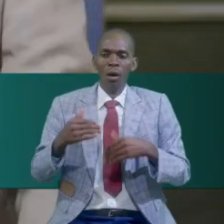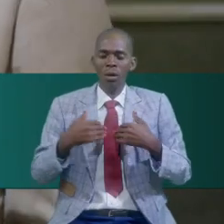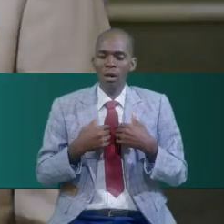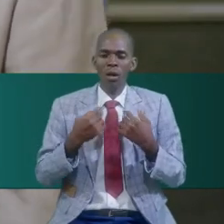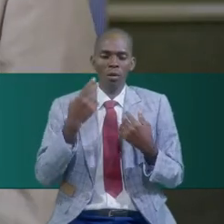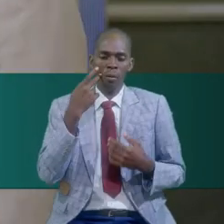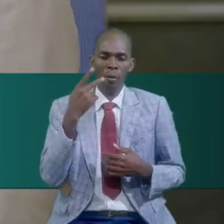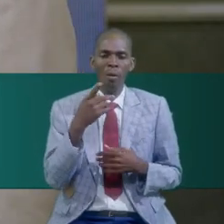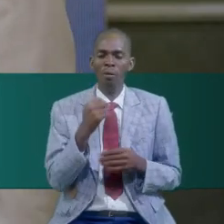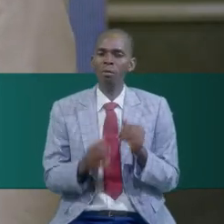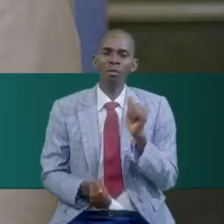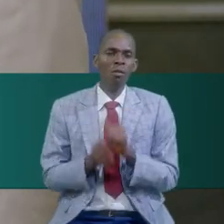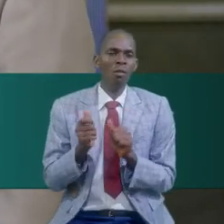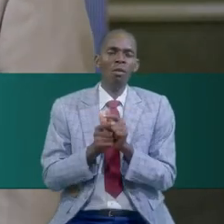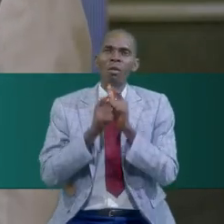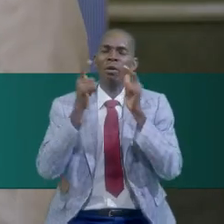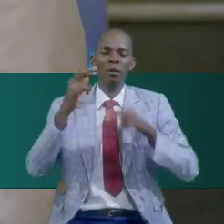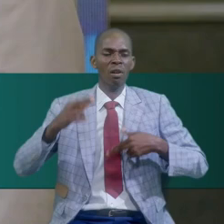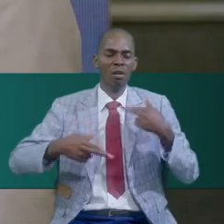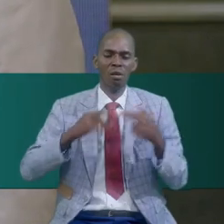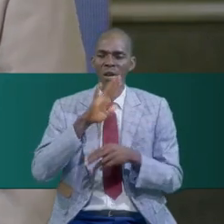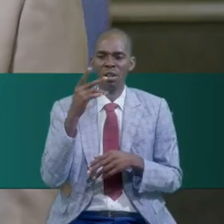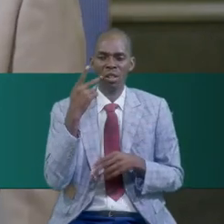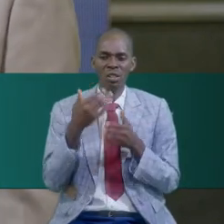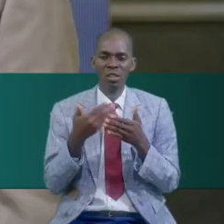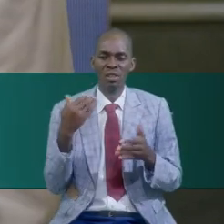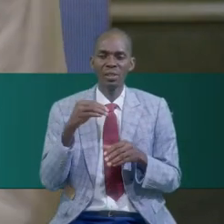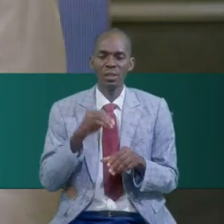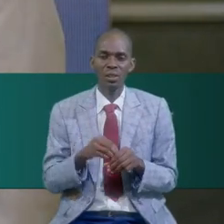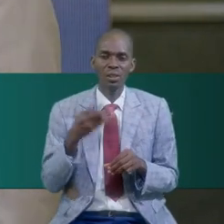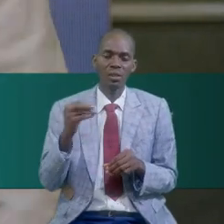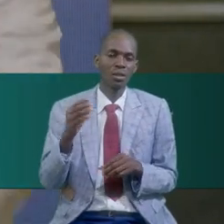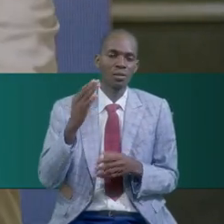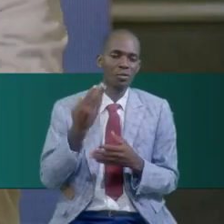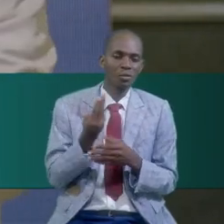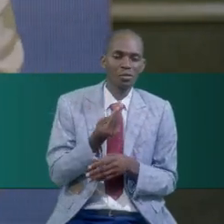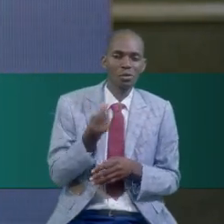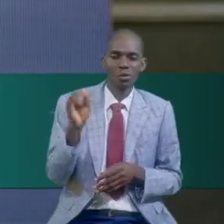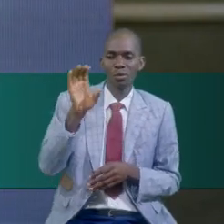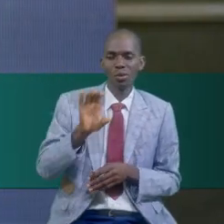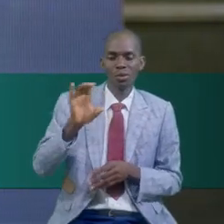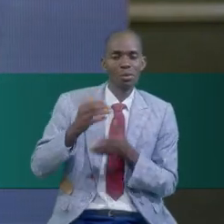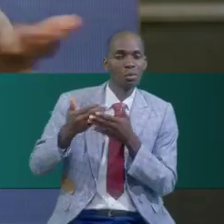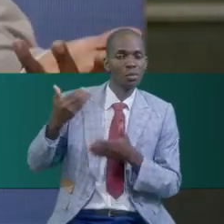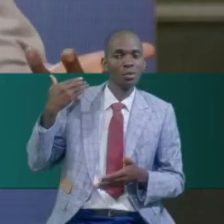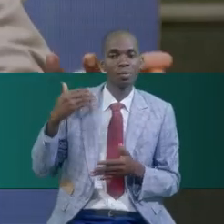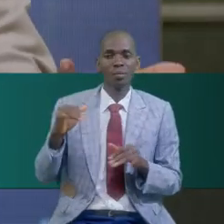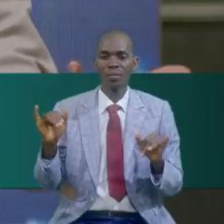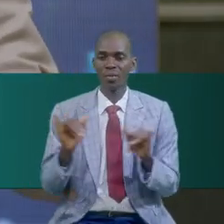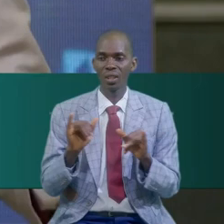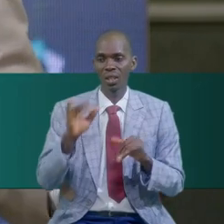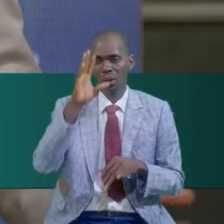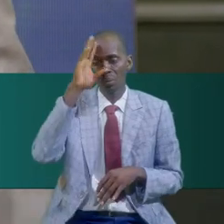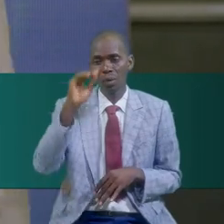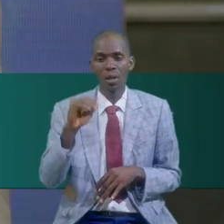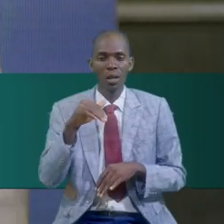greatest revival they saw in the few centuries before, such a man, at such